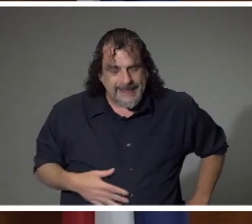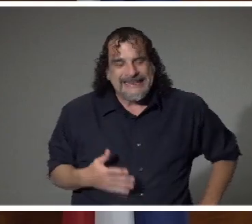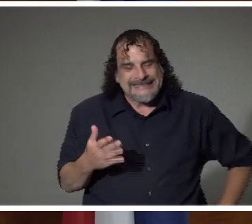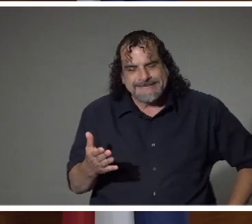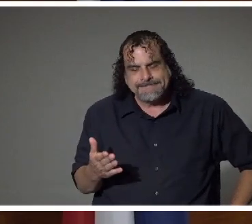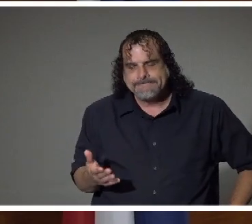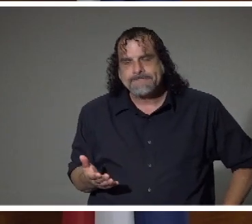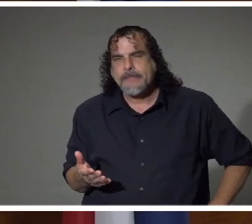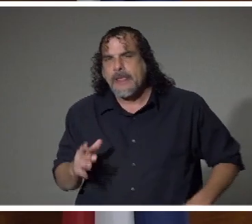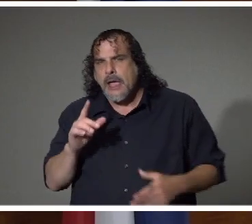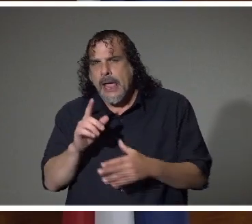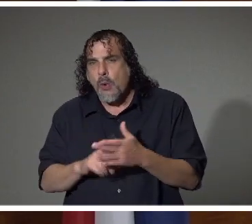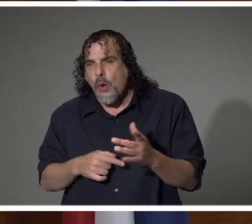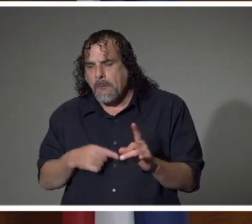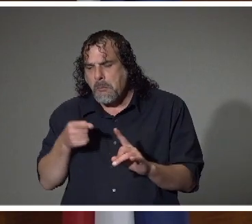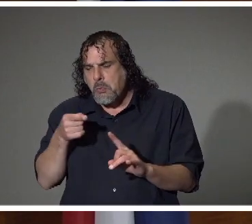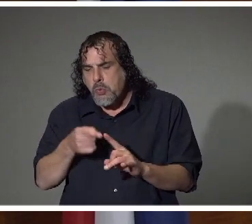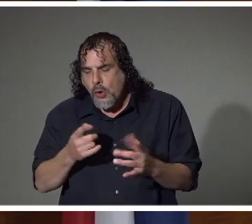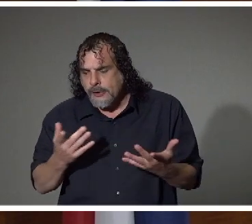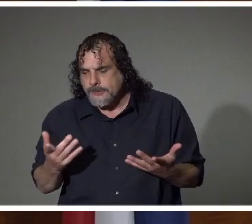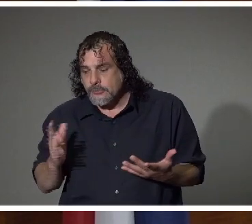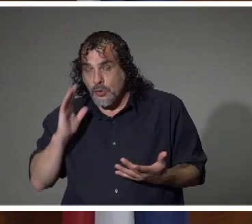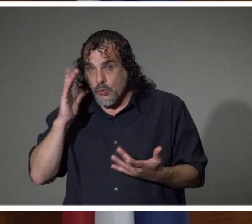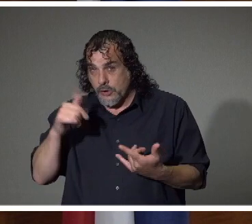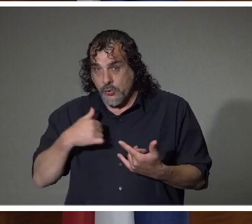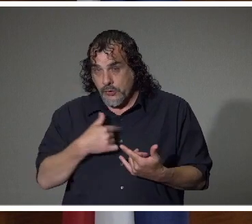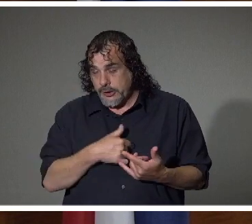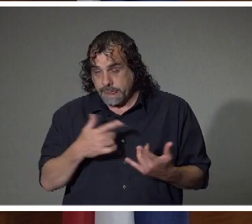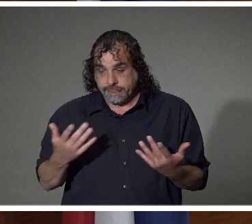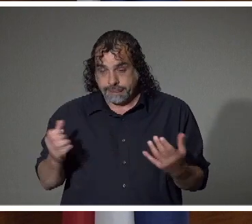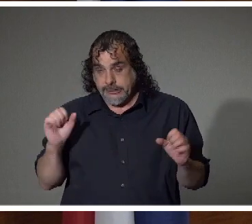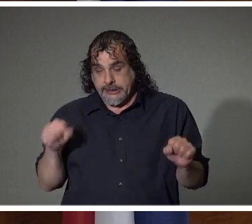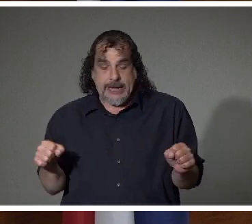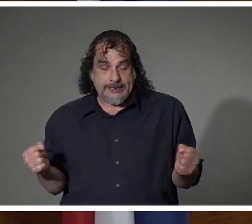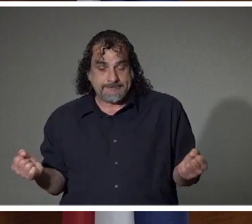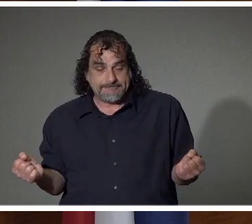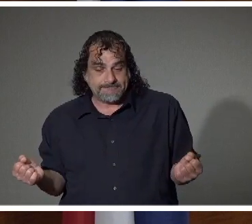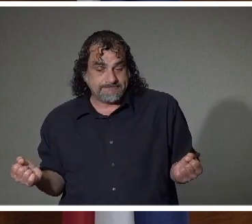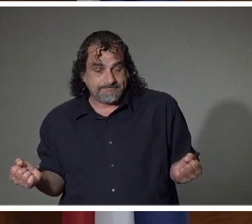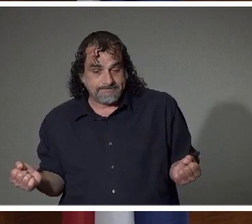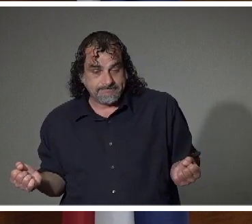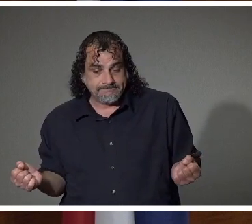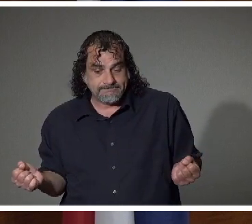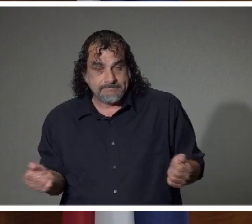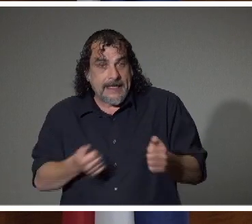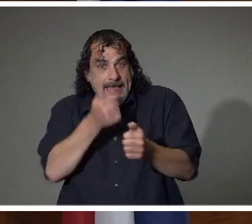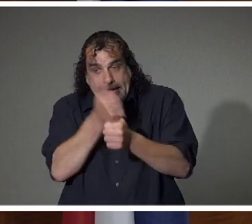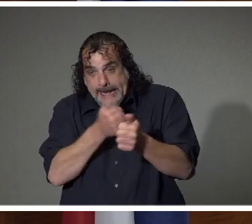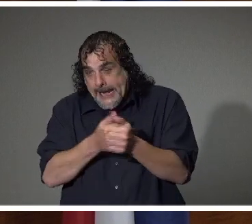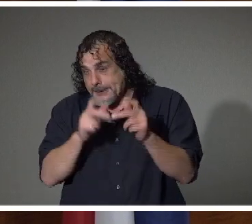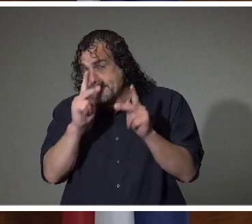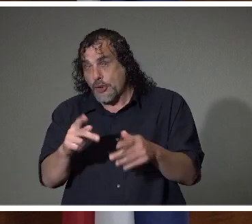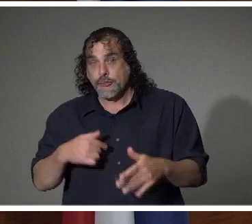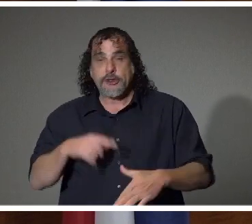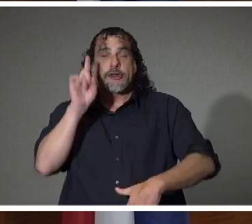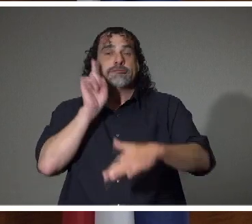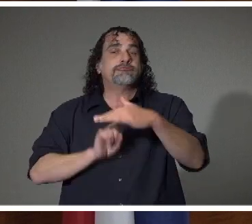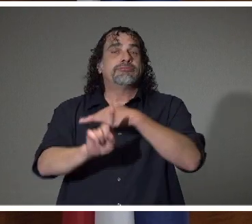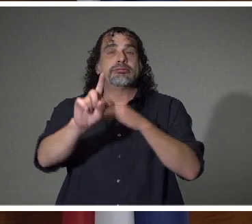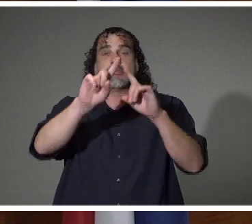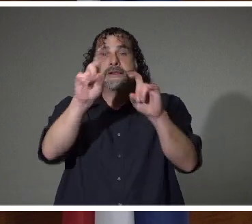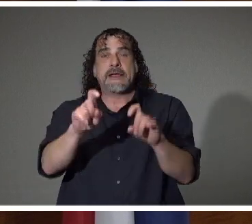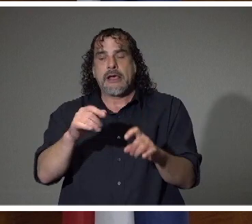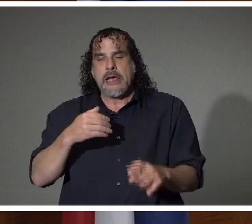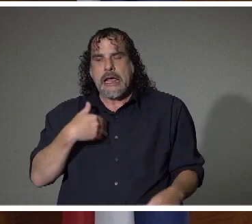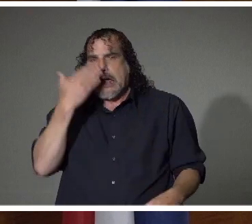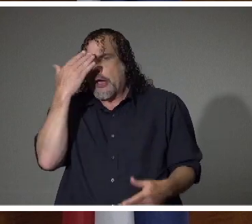what point will we be in a situation in which every single Mississippian can just walk in and get a test? I don't know the